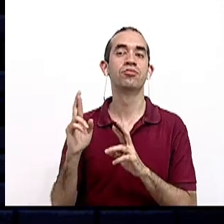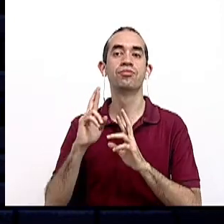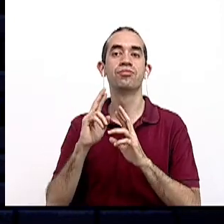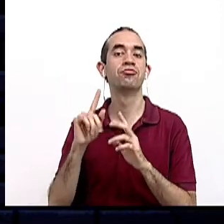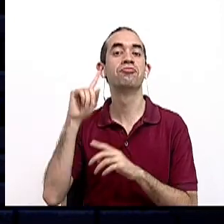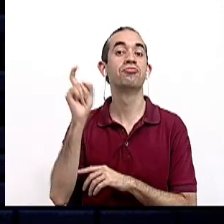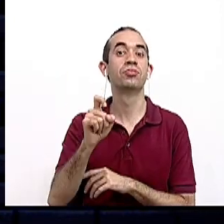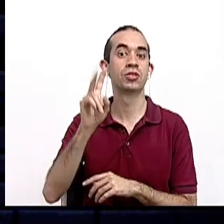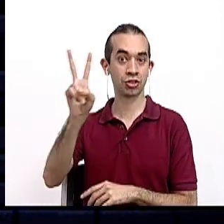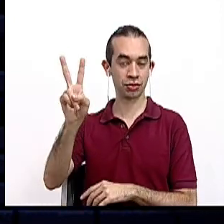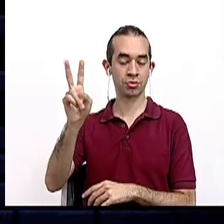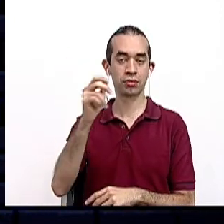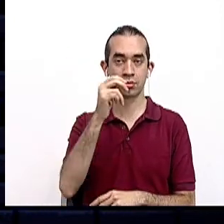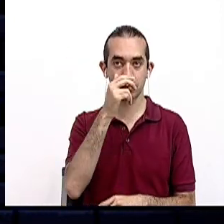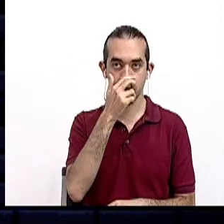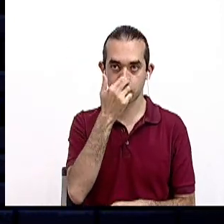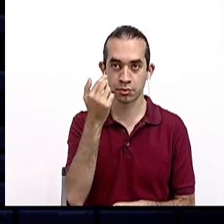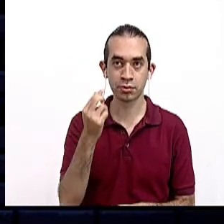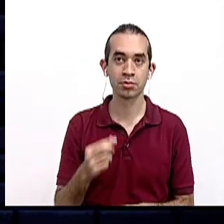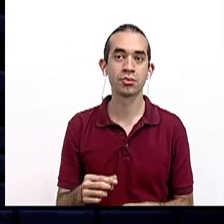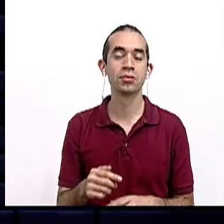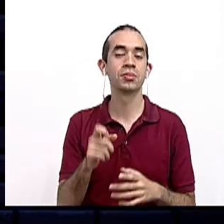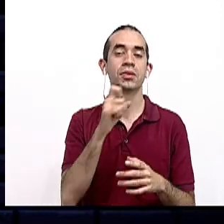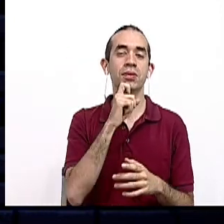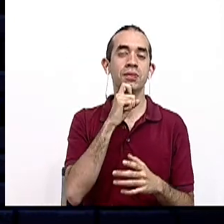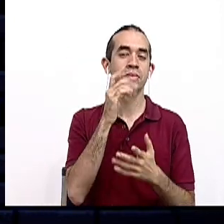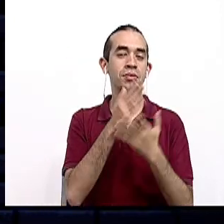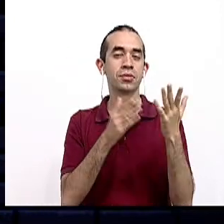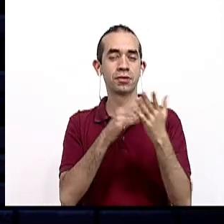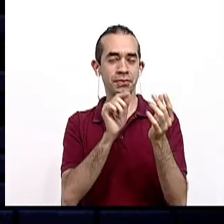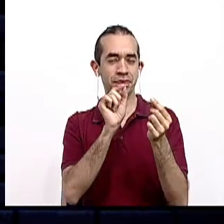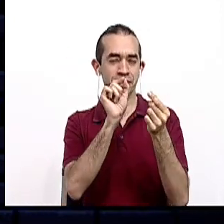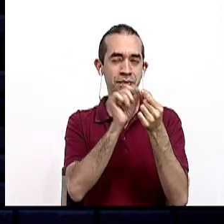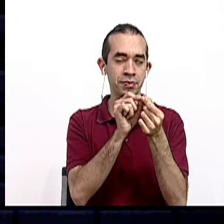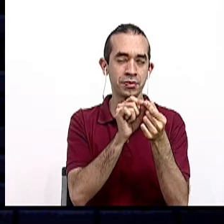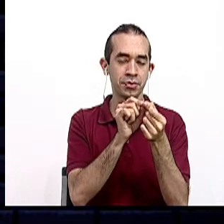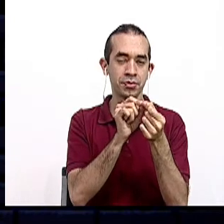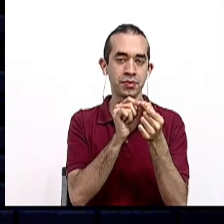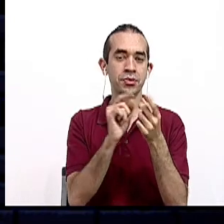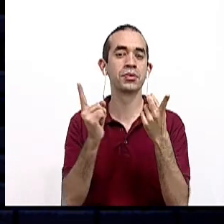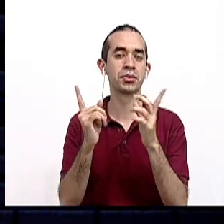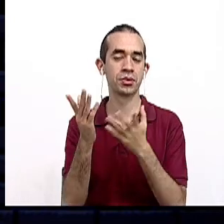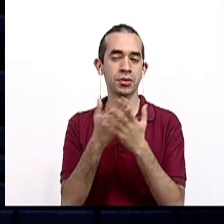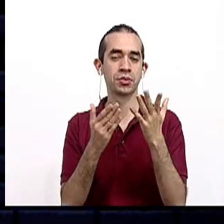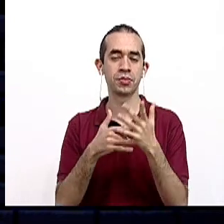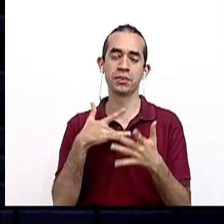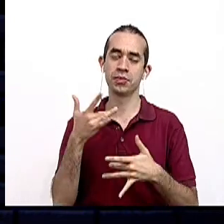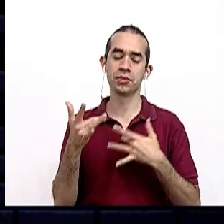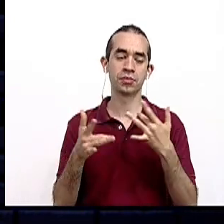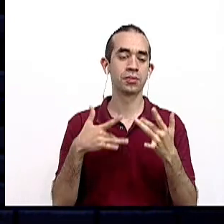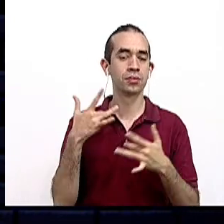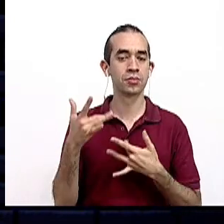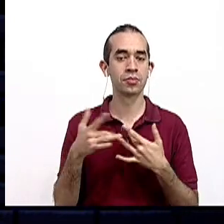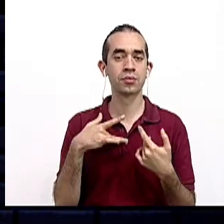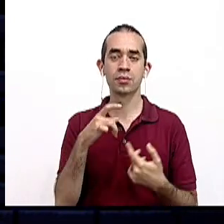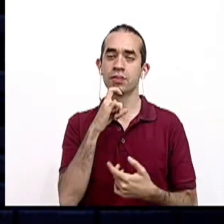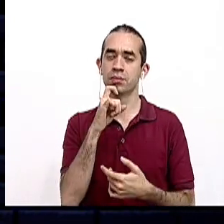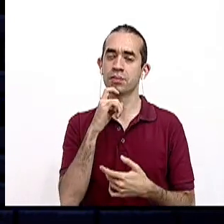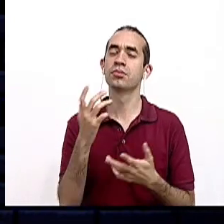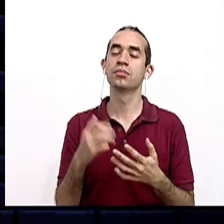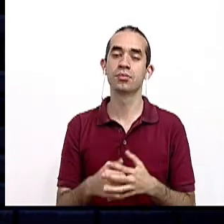number 2. Did I have any difficulties at a particular point? Was there a point in which you felt with